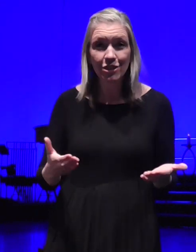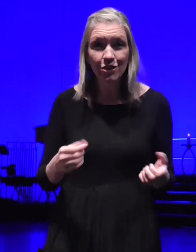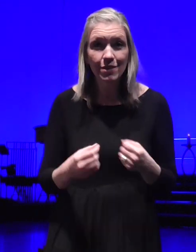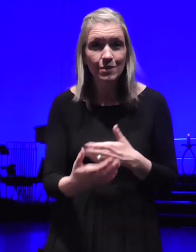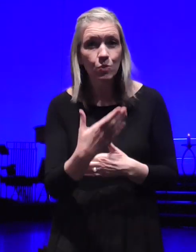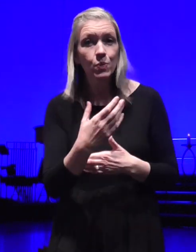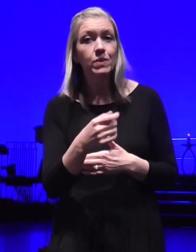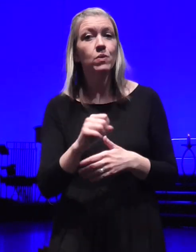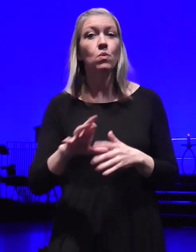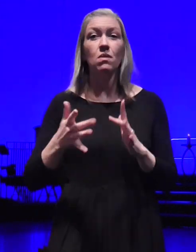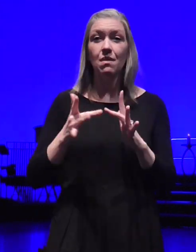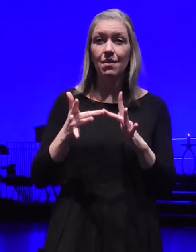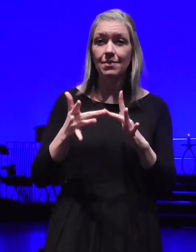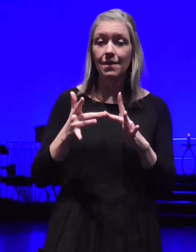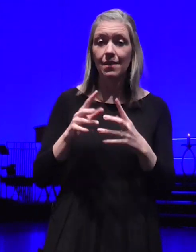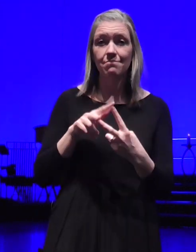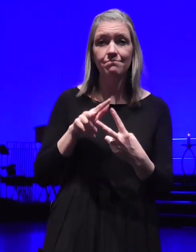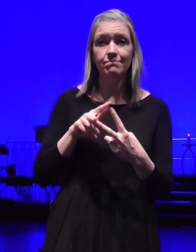us online.